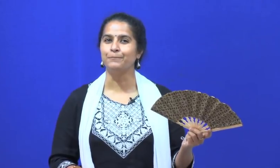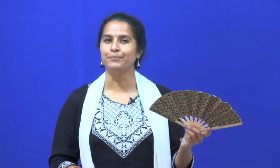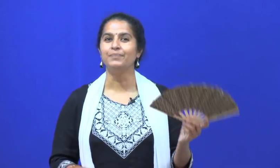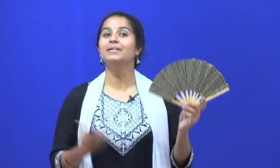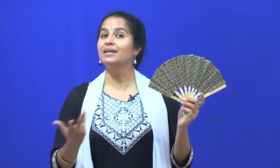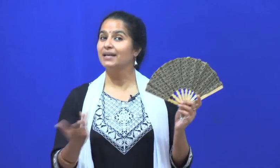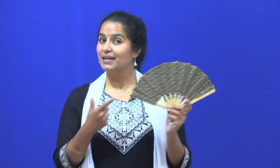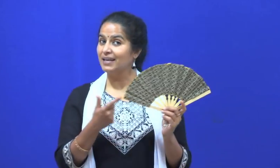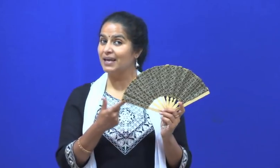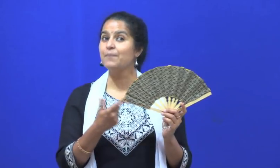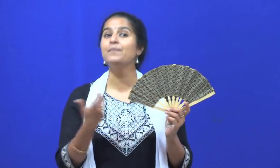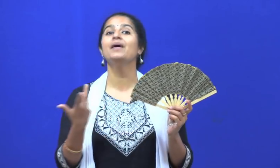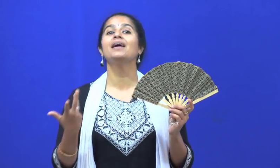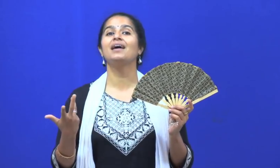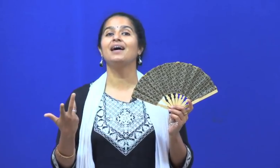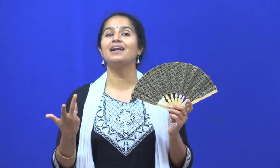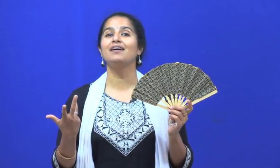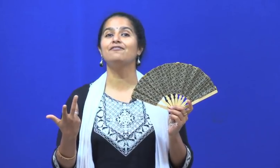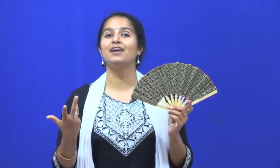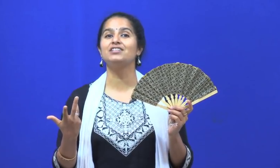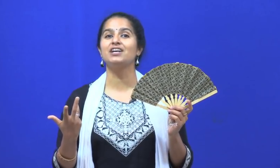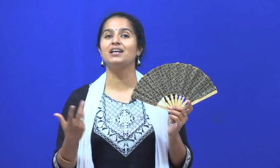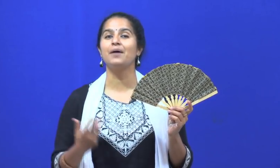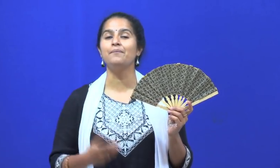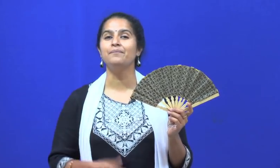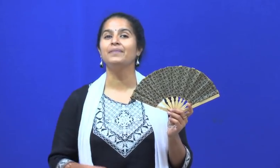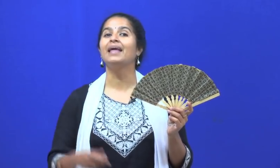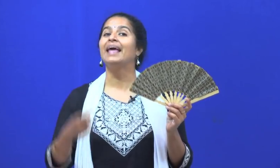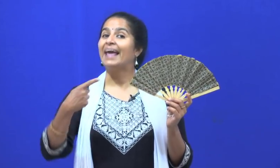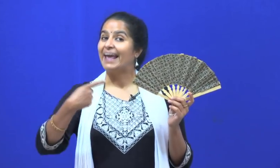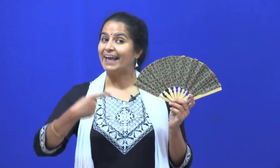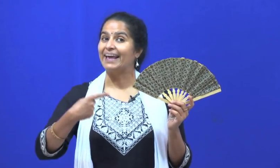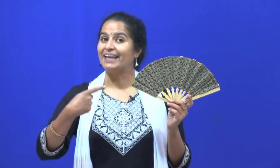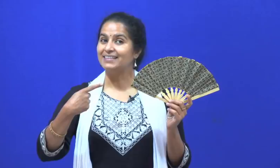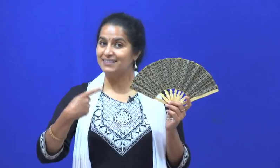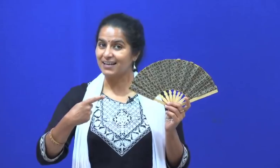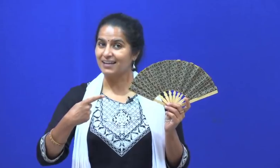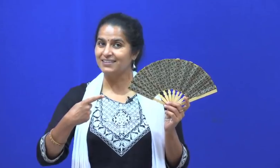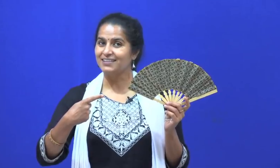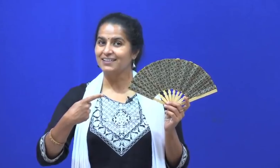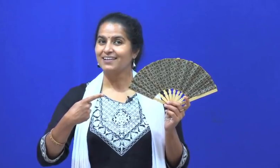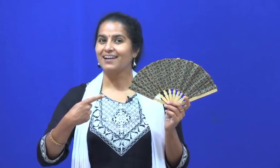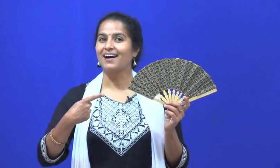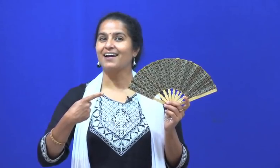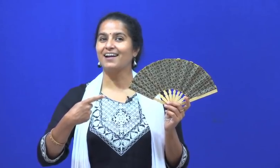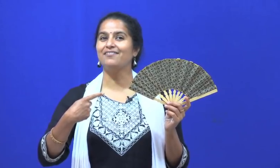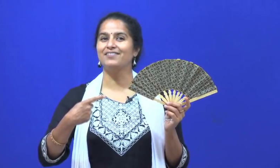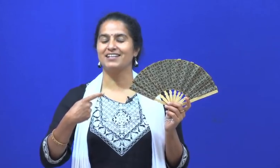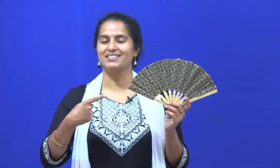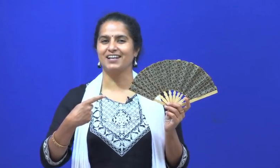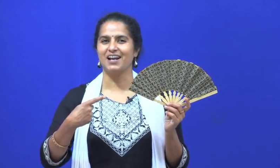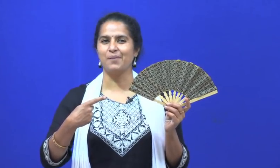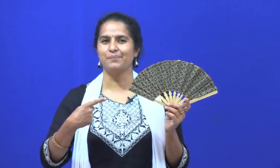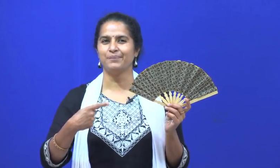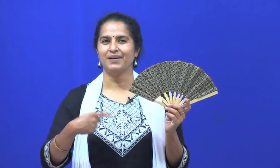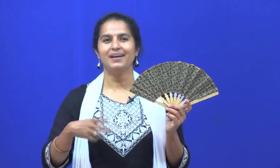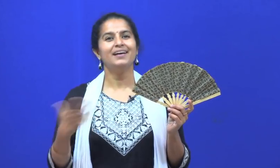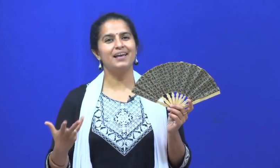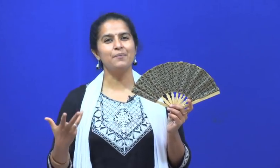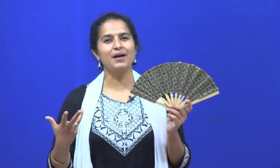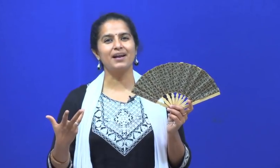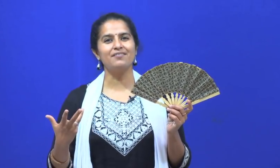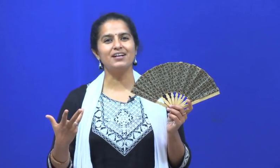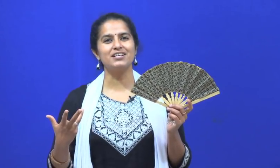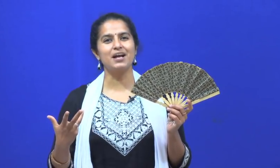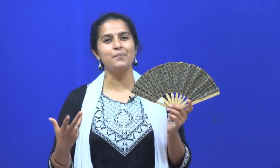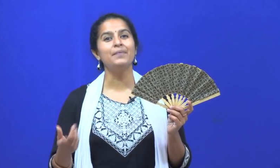karavyajanam. Kim karavyajanam? Etat karavyajanam.